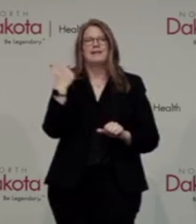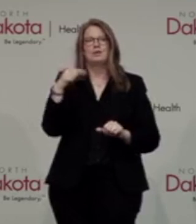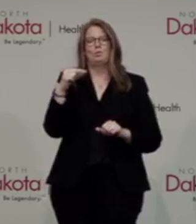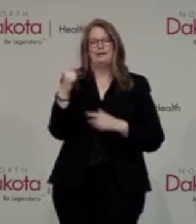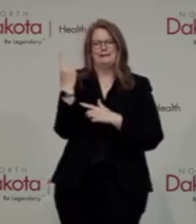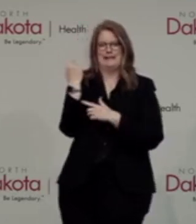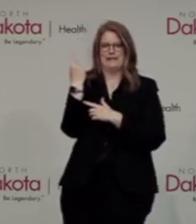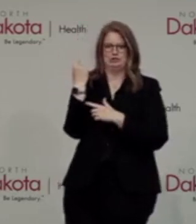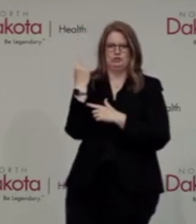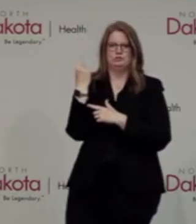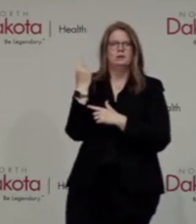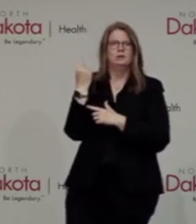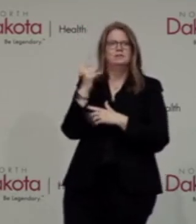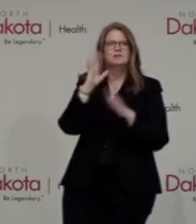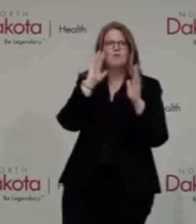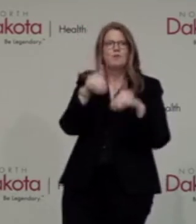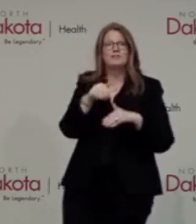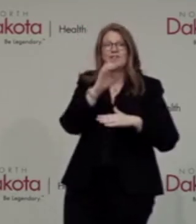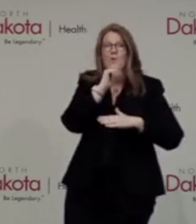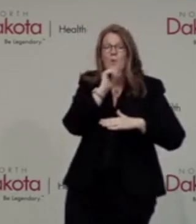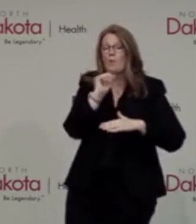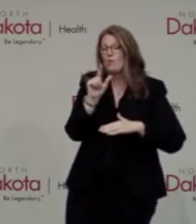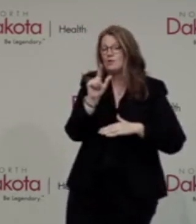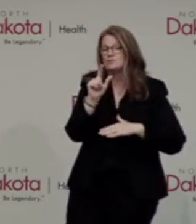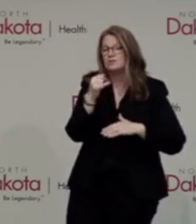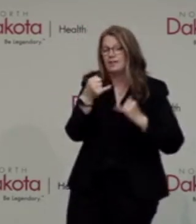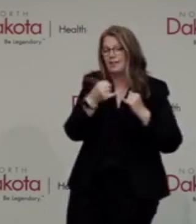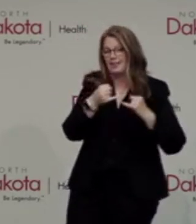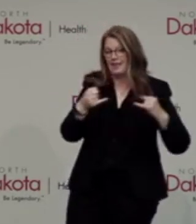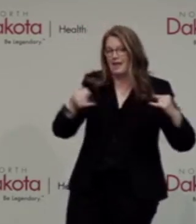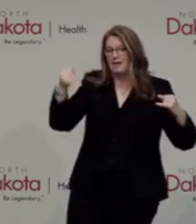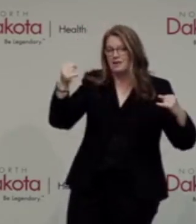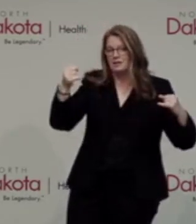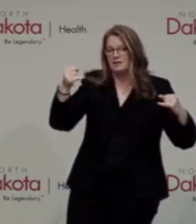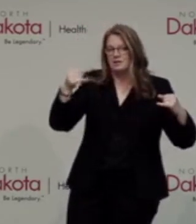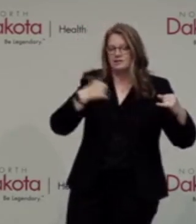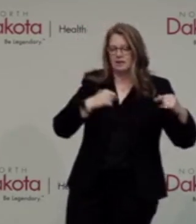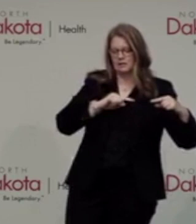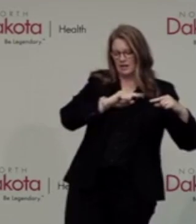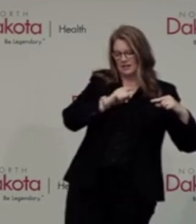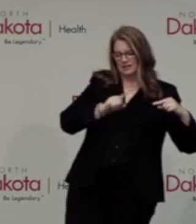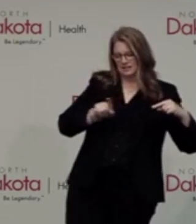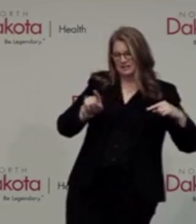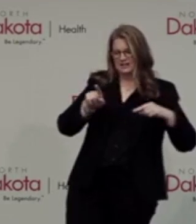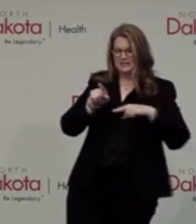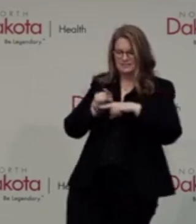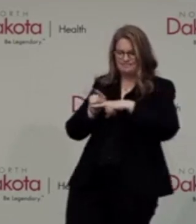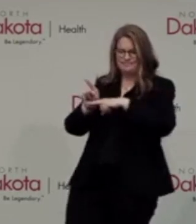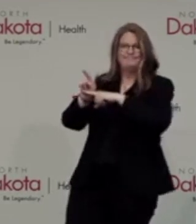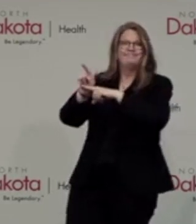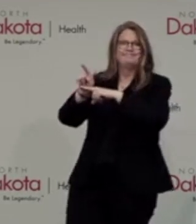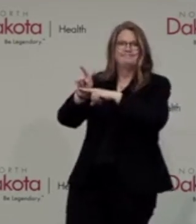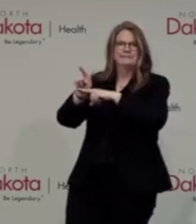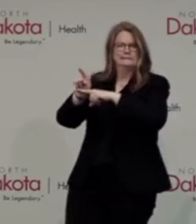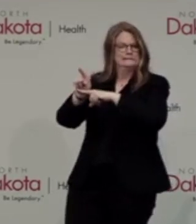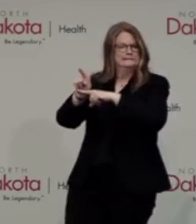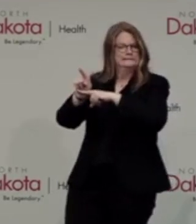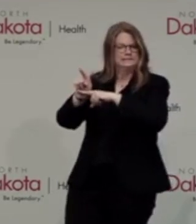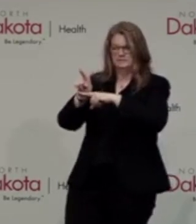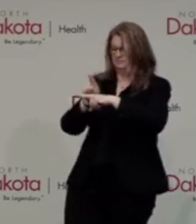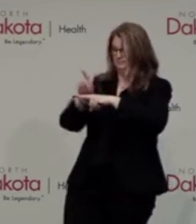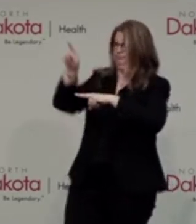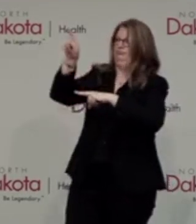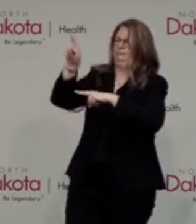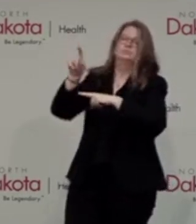numbers. But so focus on that orange line, and if you see that, that's trending ahead of that. So over the past